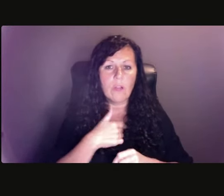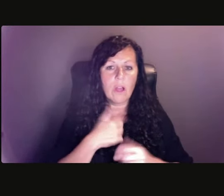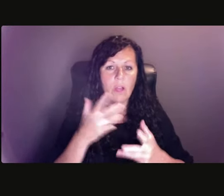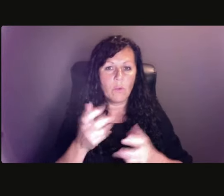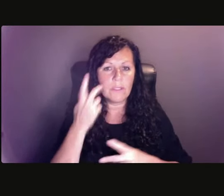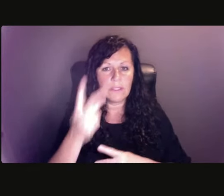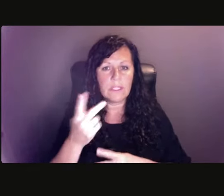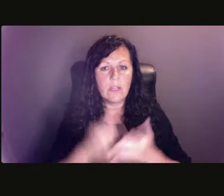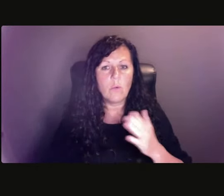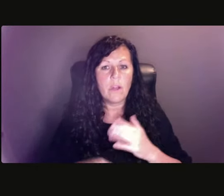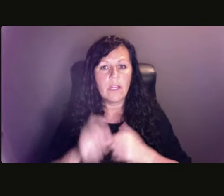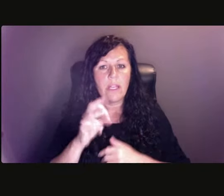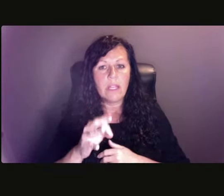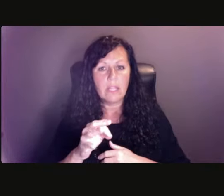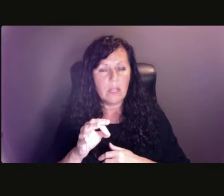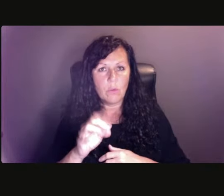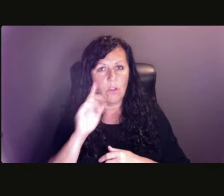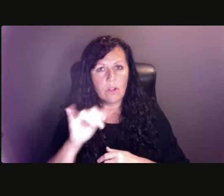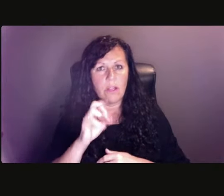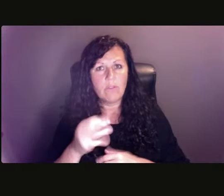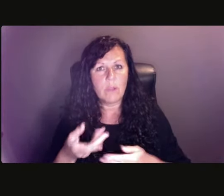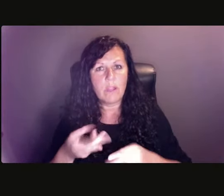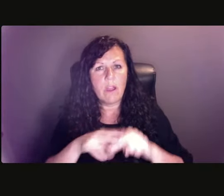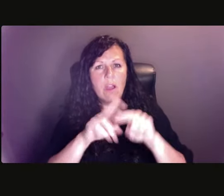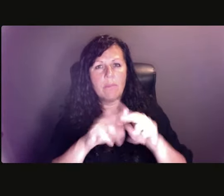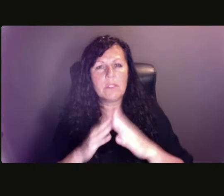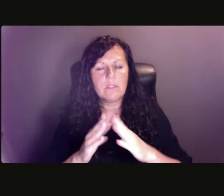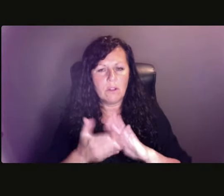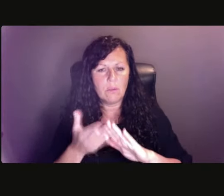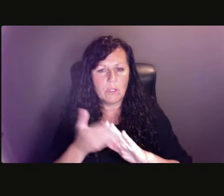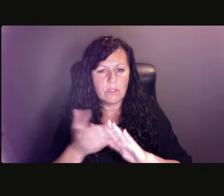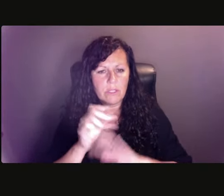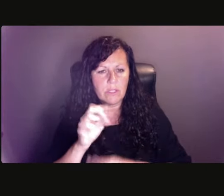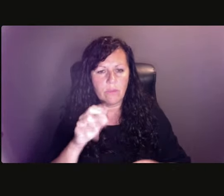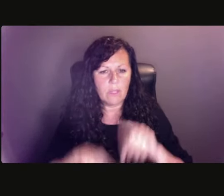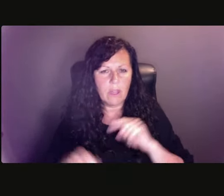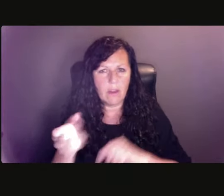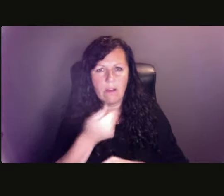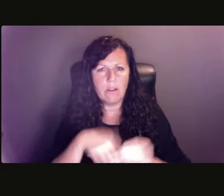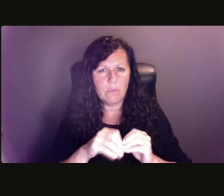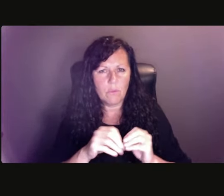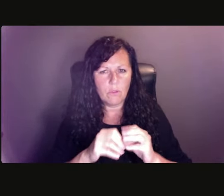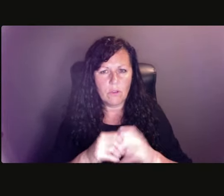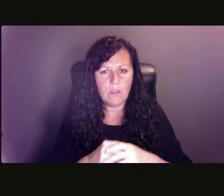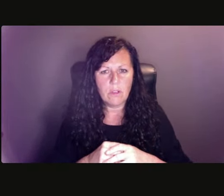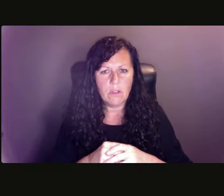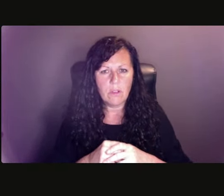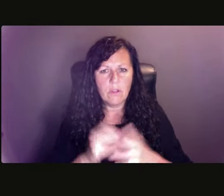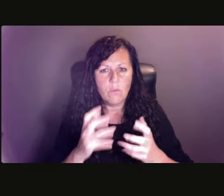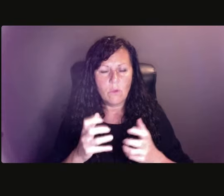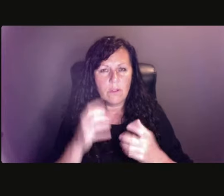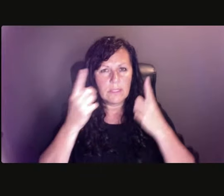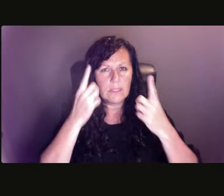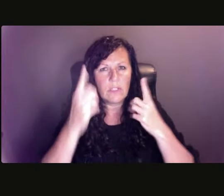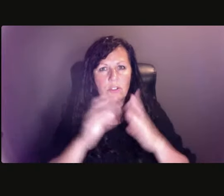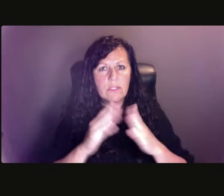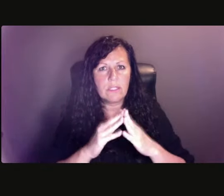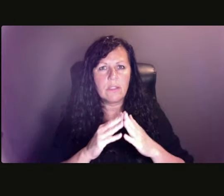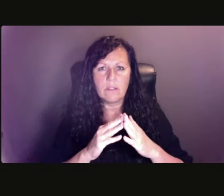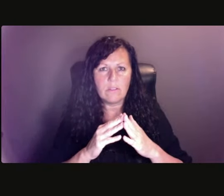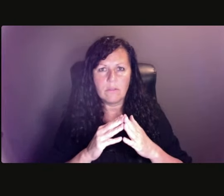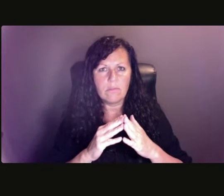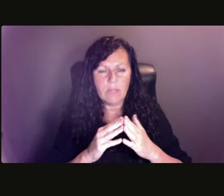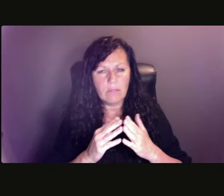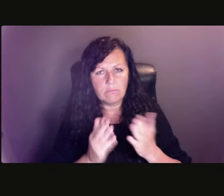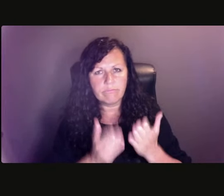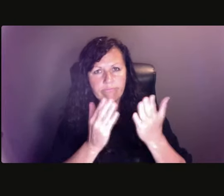city operations, if we can higher than we want. It's just a bit, so we can give the city a little more time to go back and start